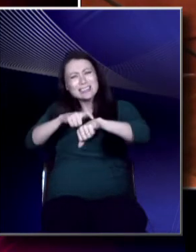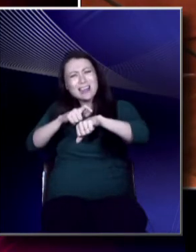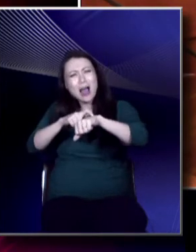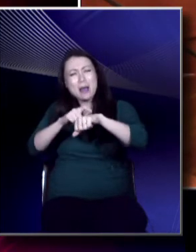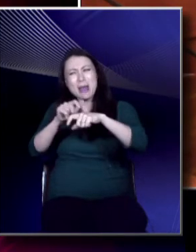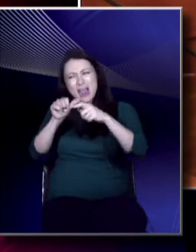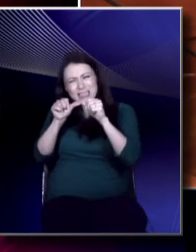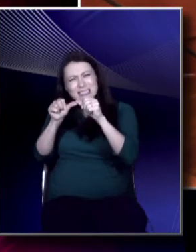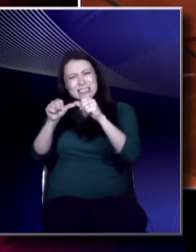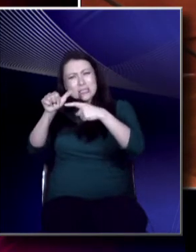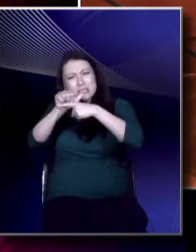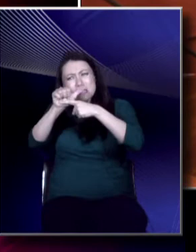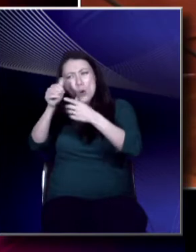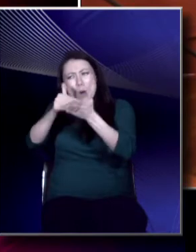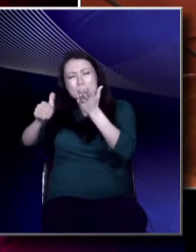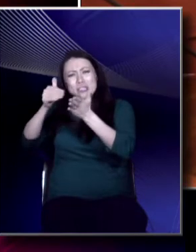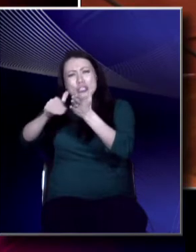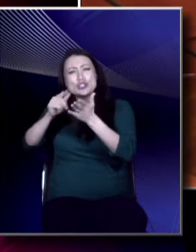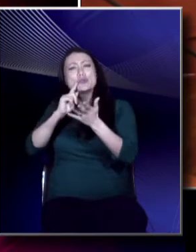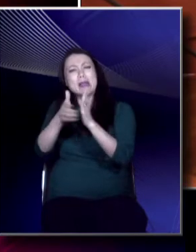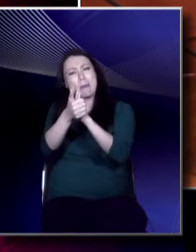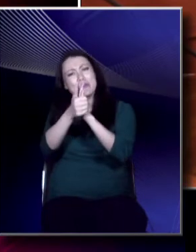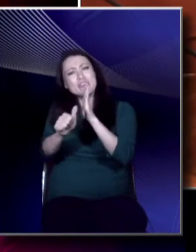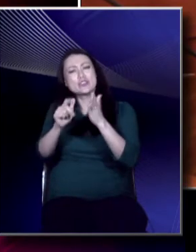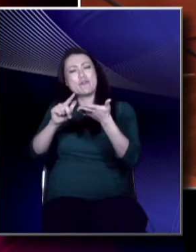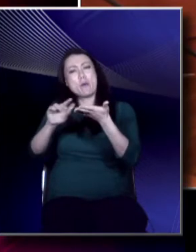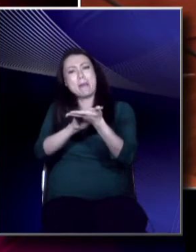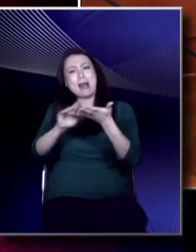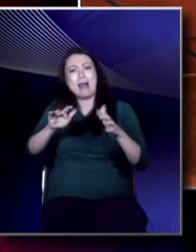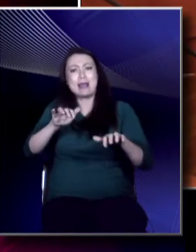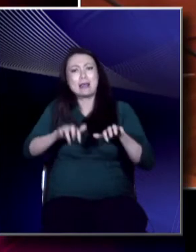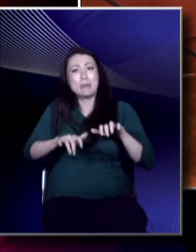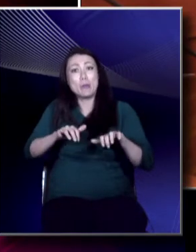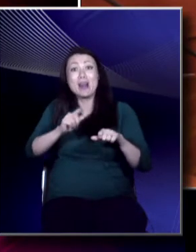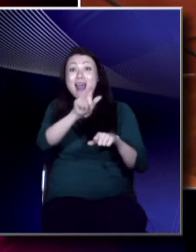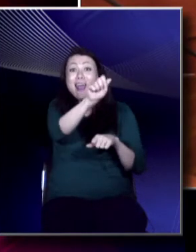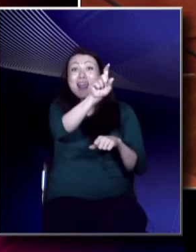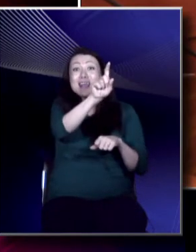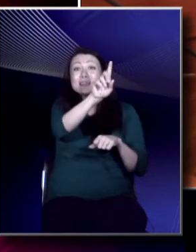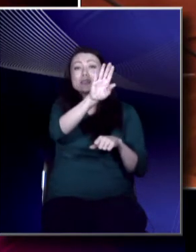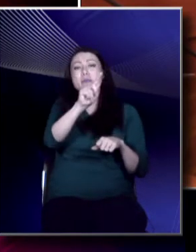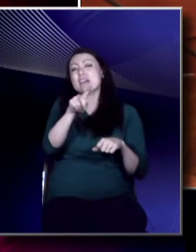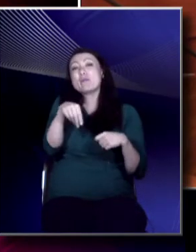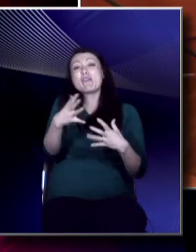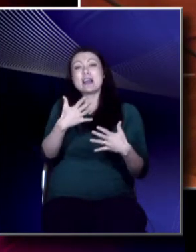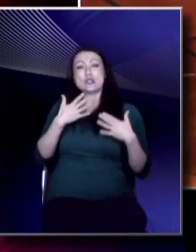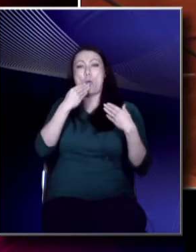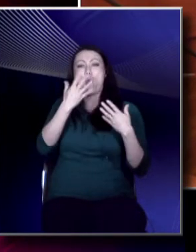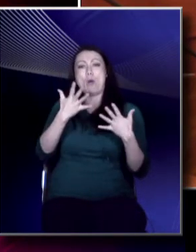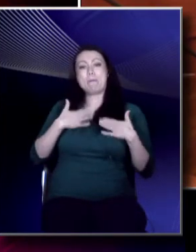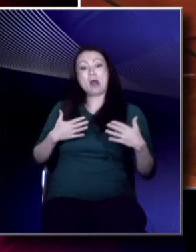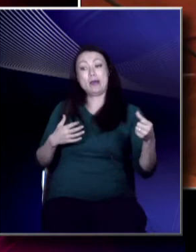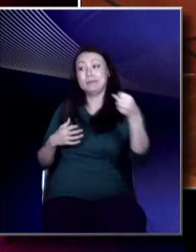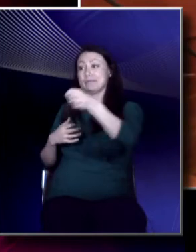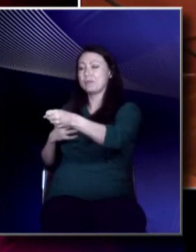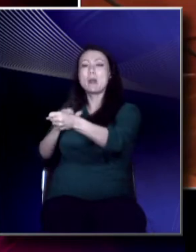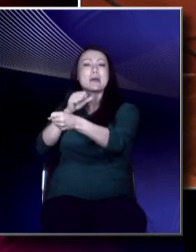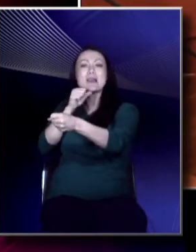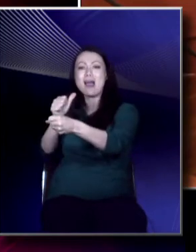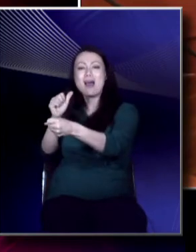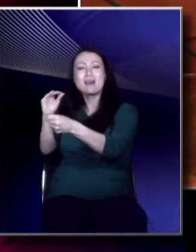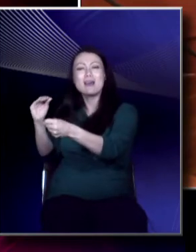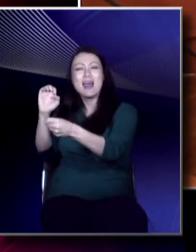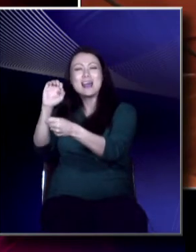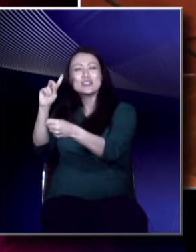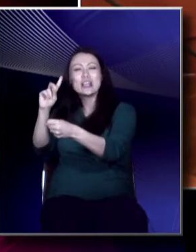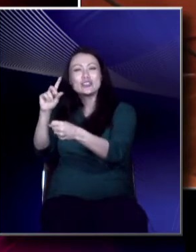become truly proficient in Braille and keyboarding. In many cases, ASDB provides a warm body, but not an education.